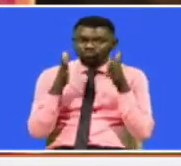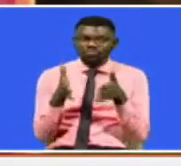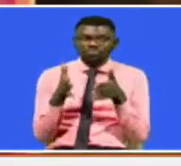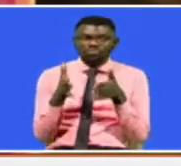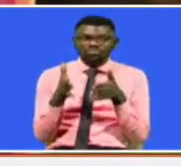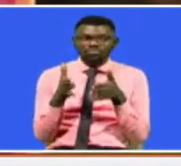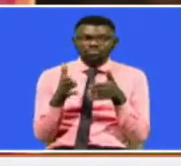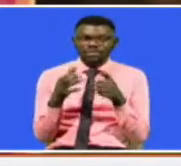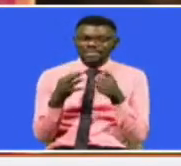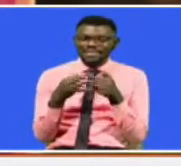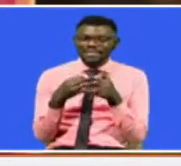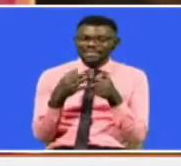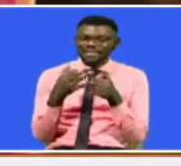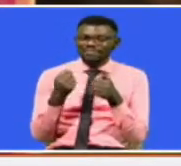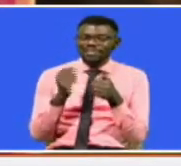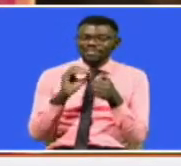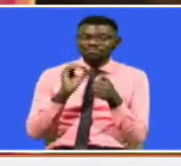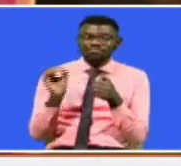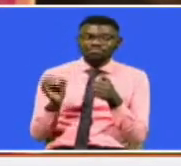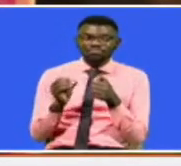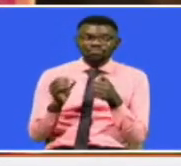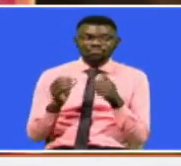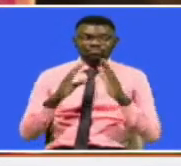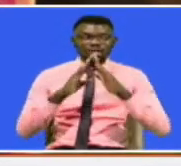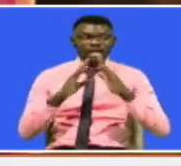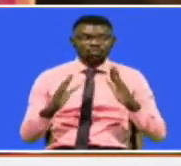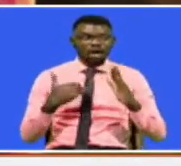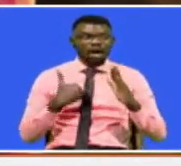85% of households having medical insurance.